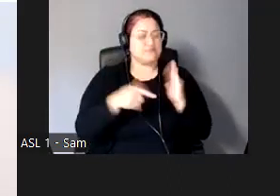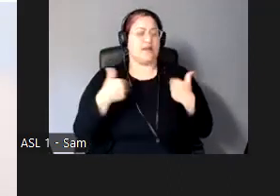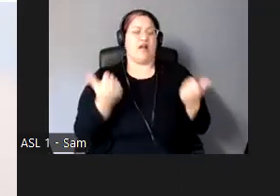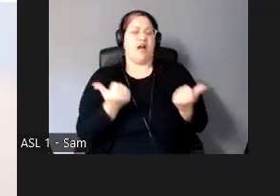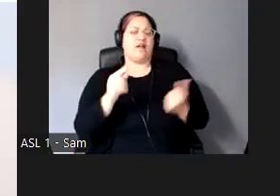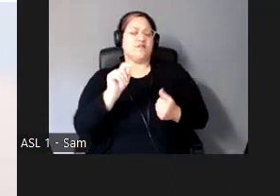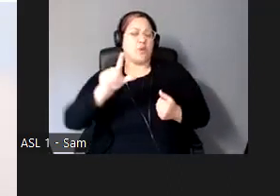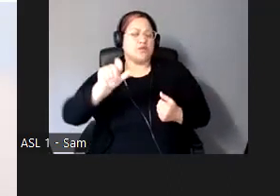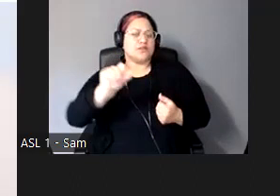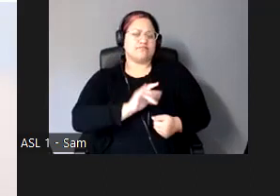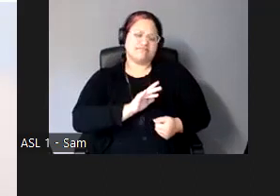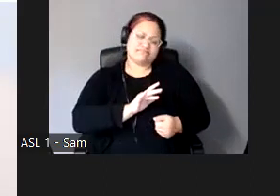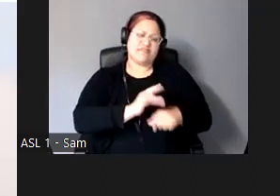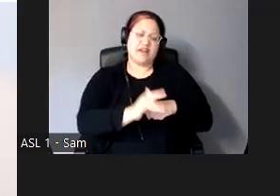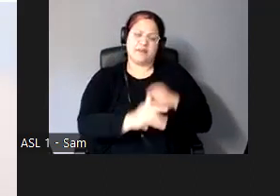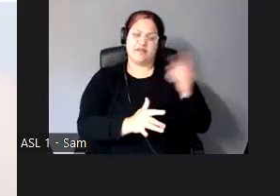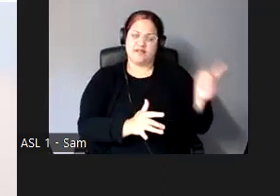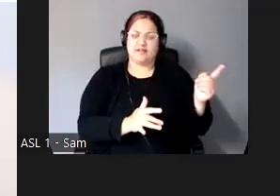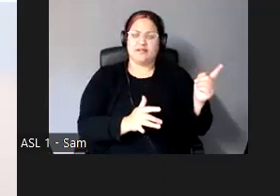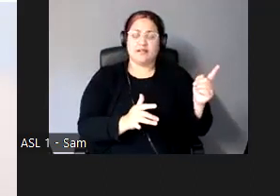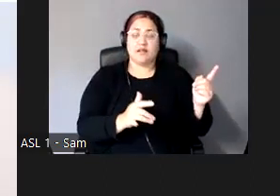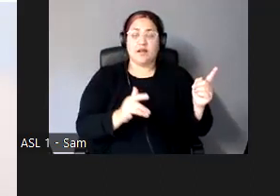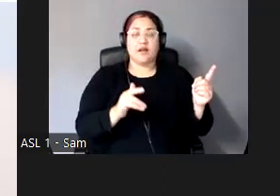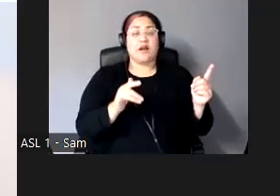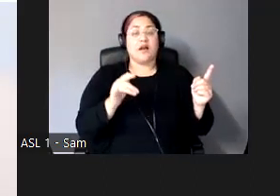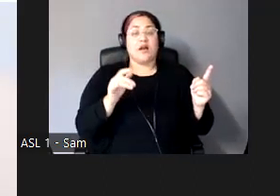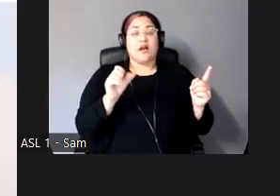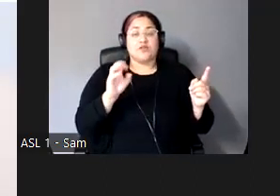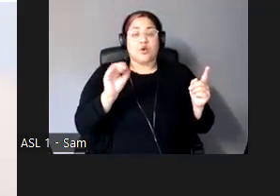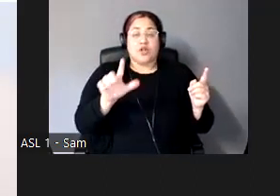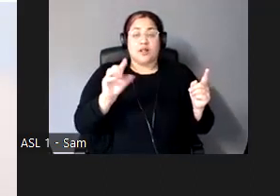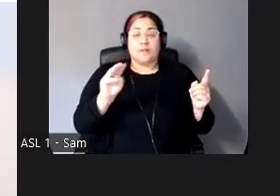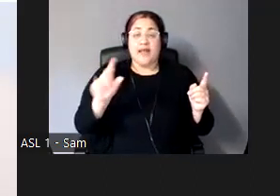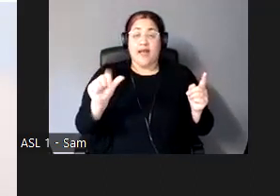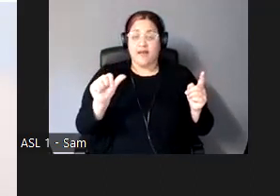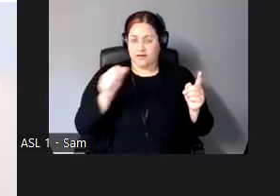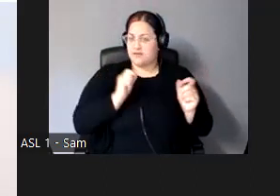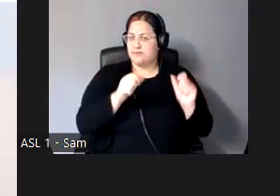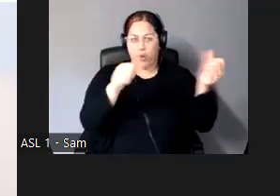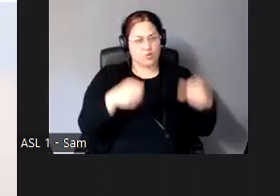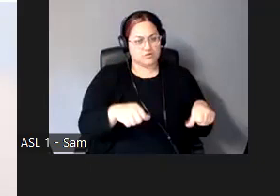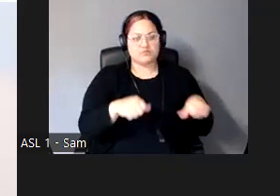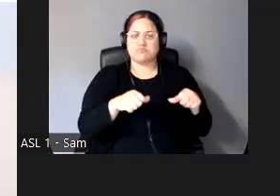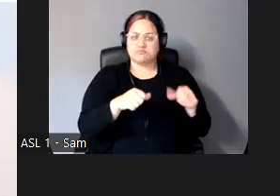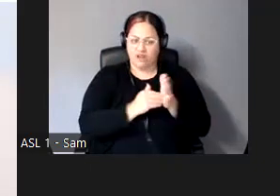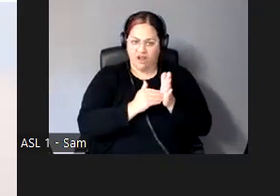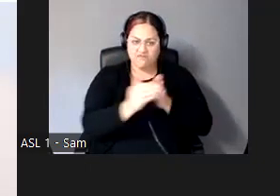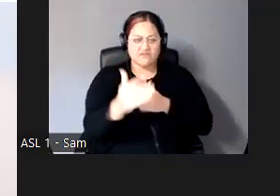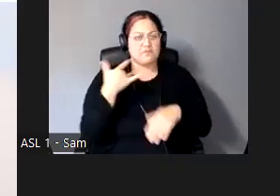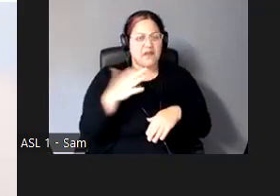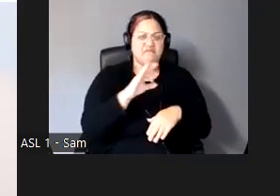to. We are on all social media channels, so we're constantly posting information and resources as